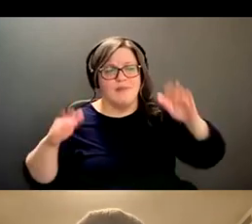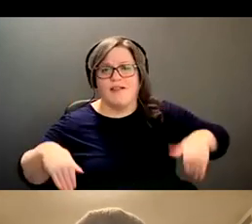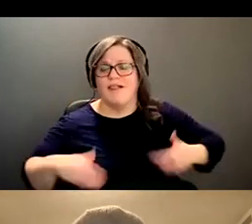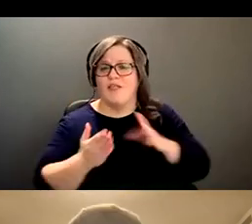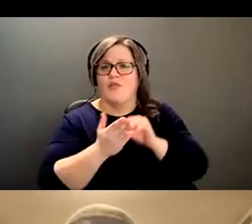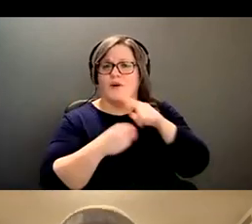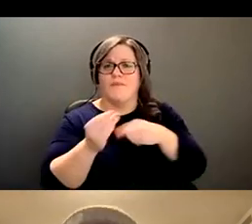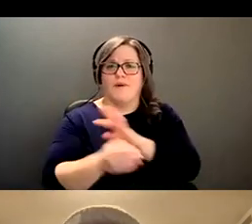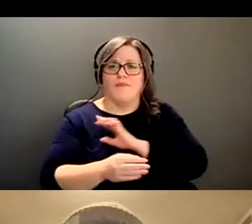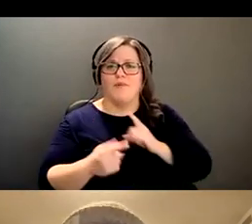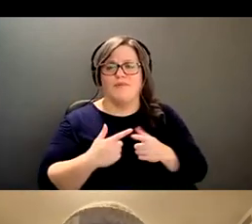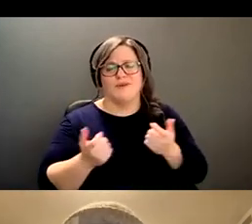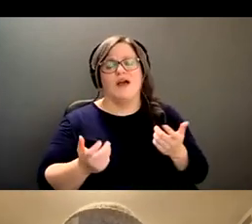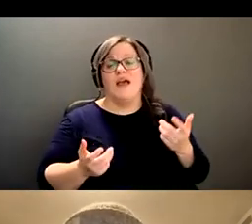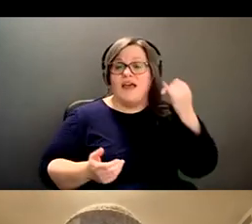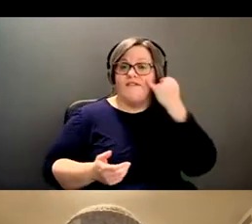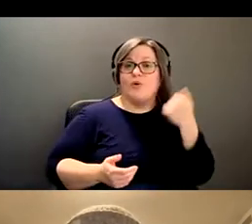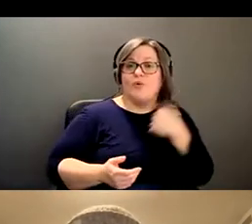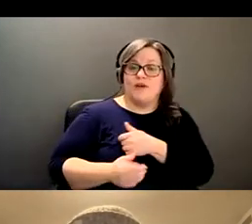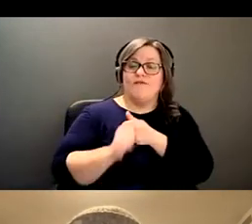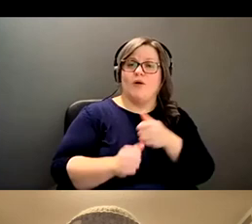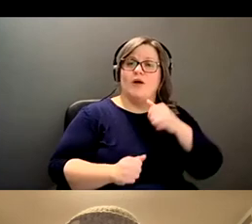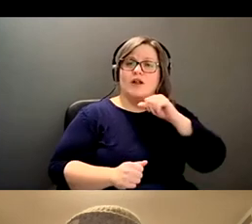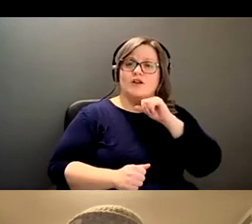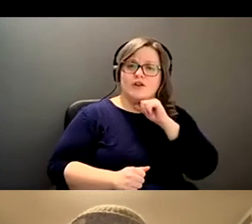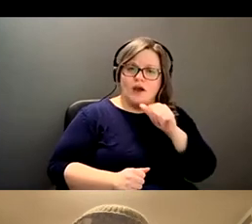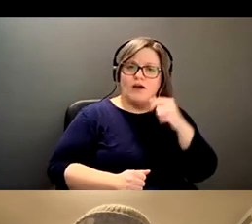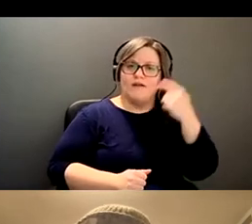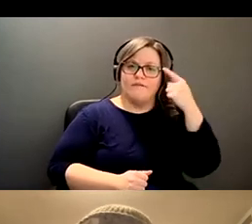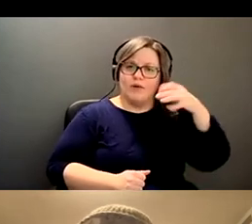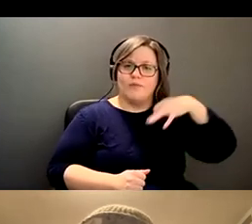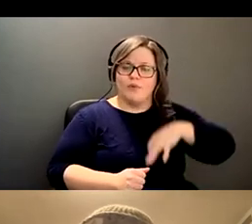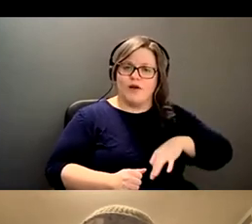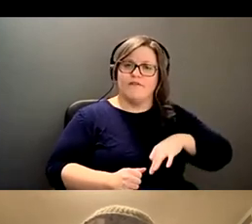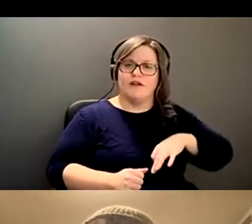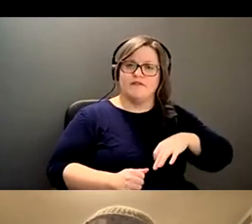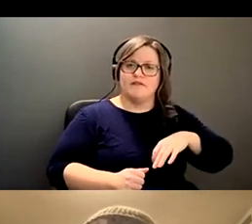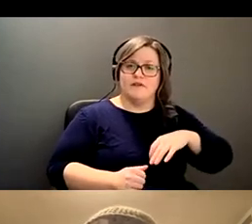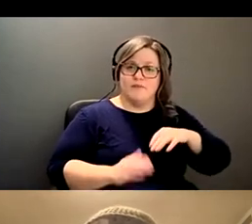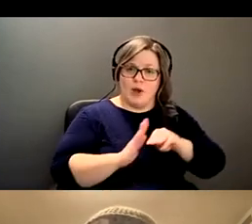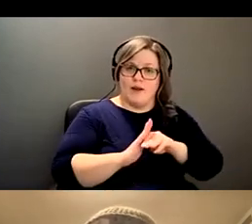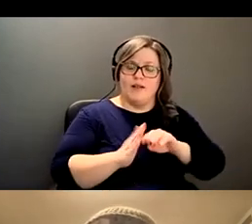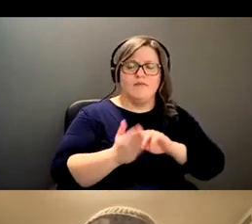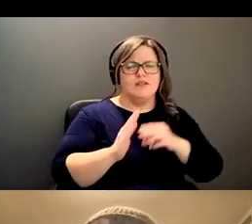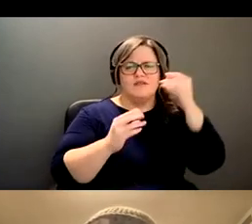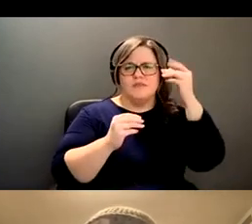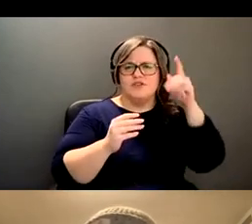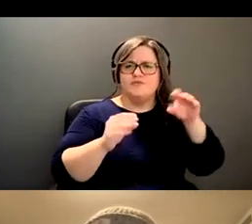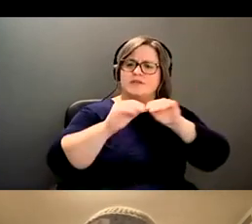we're going with and we're working with is a not-for-profit boards, then that information should be commonly accessible.